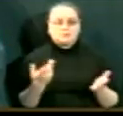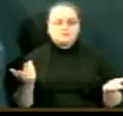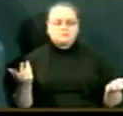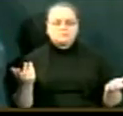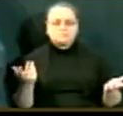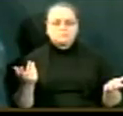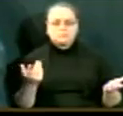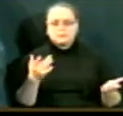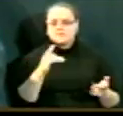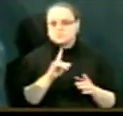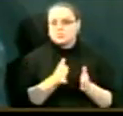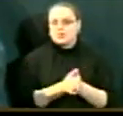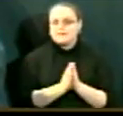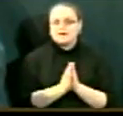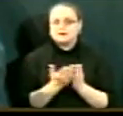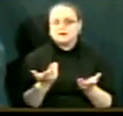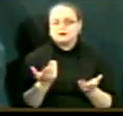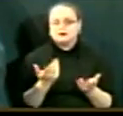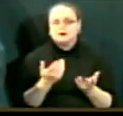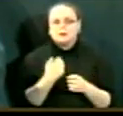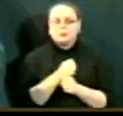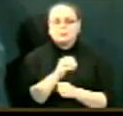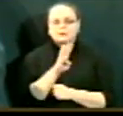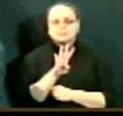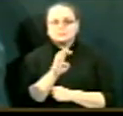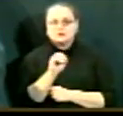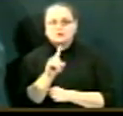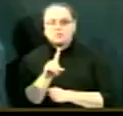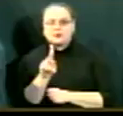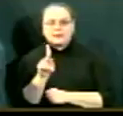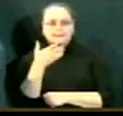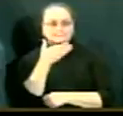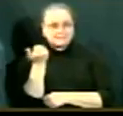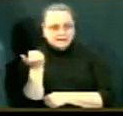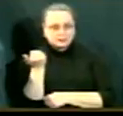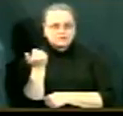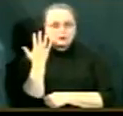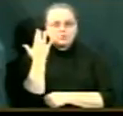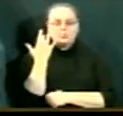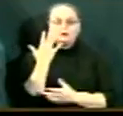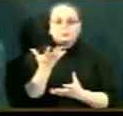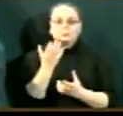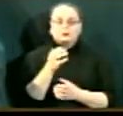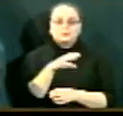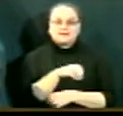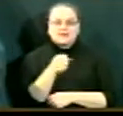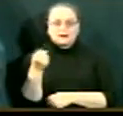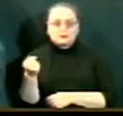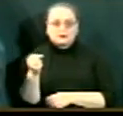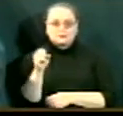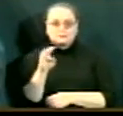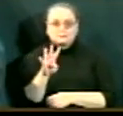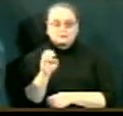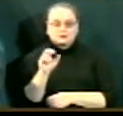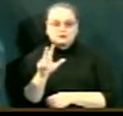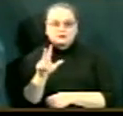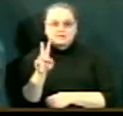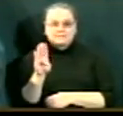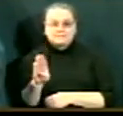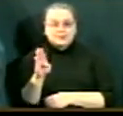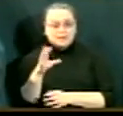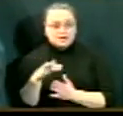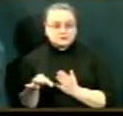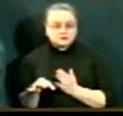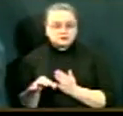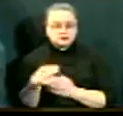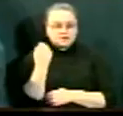exactly sort of right. what I'm asking. Oh, I see what you're saying. What makes the 401K better? Why would we want to take away a 403B option?